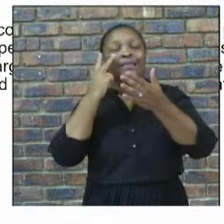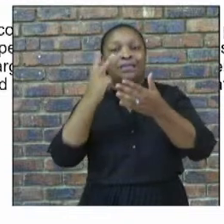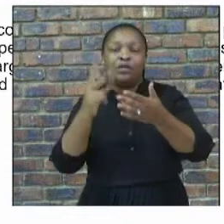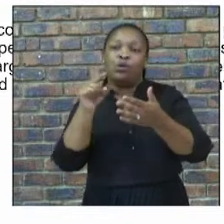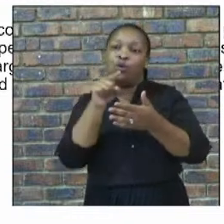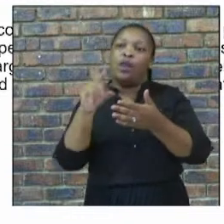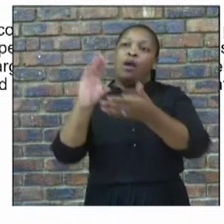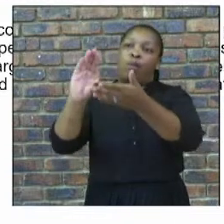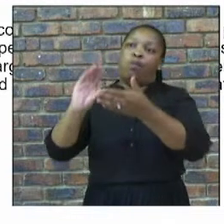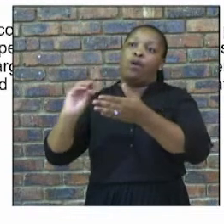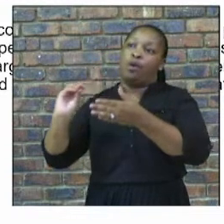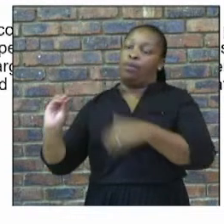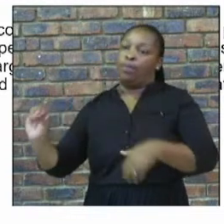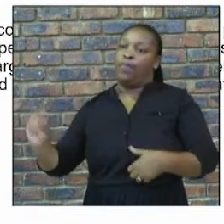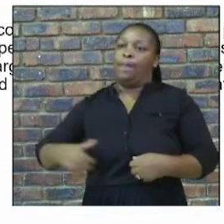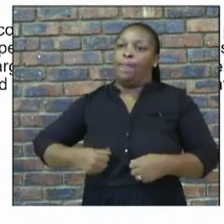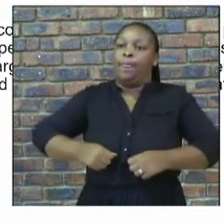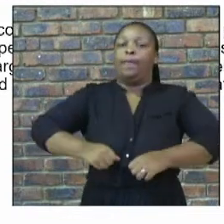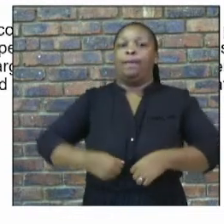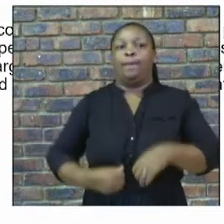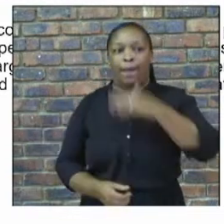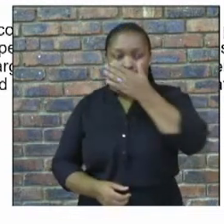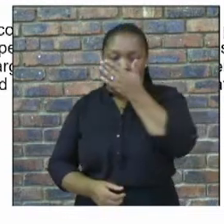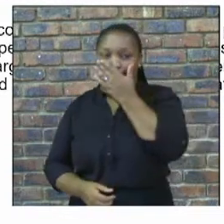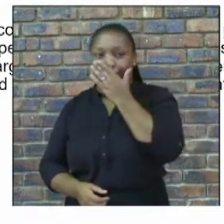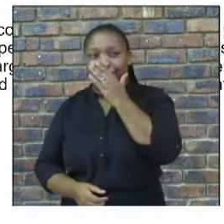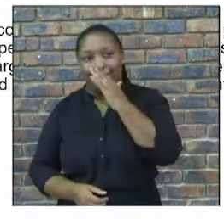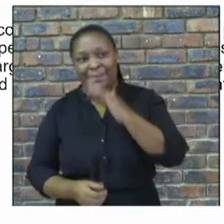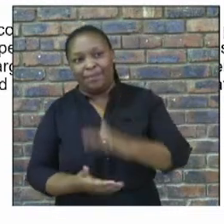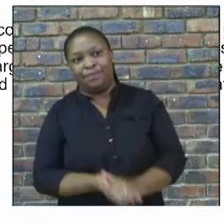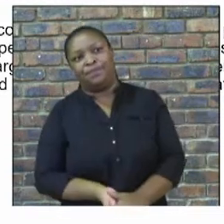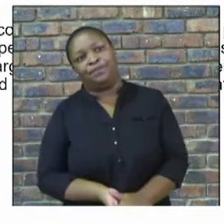ba kgone grab funding over and over and over and over again. A gona gore a ba kgone trackiwa